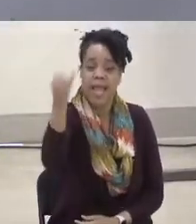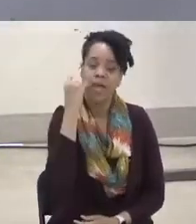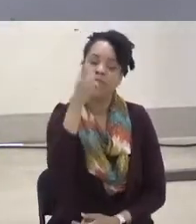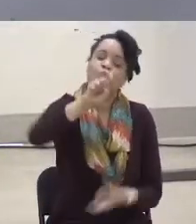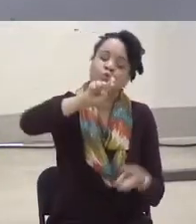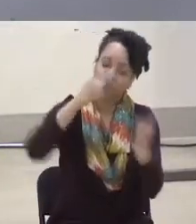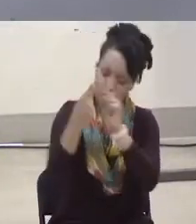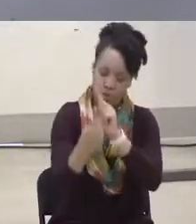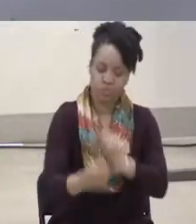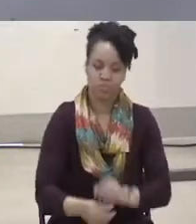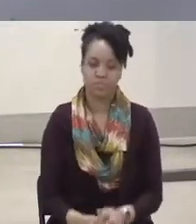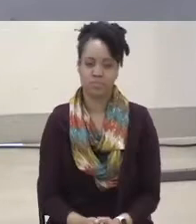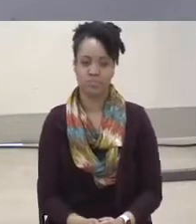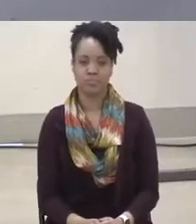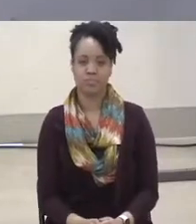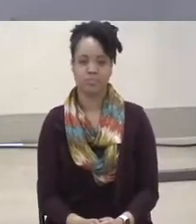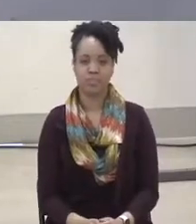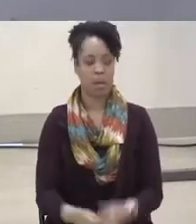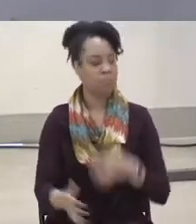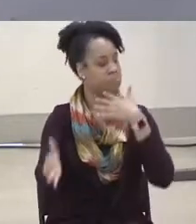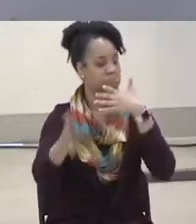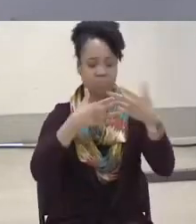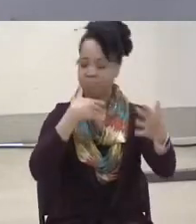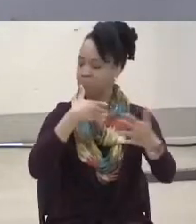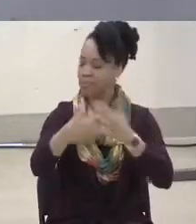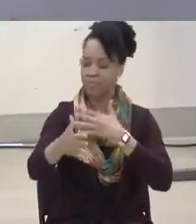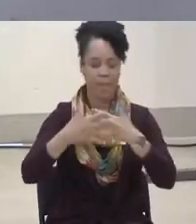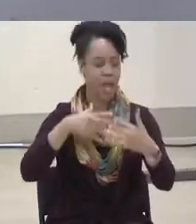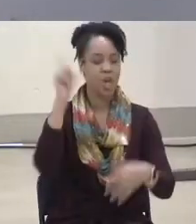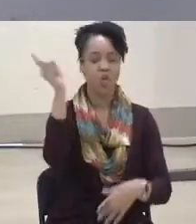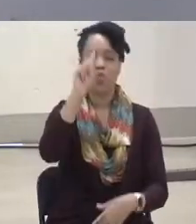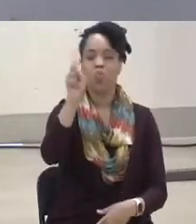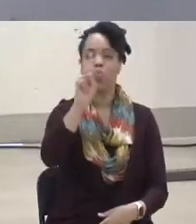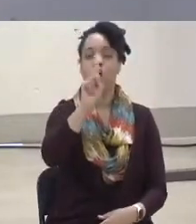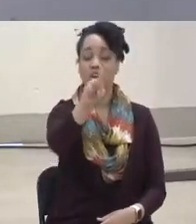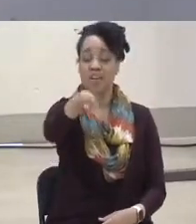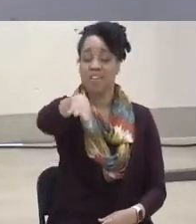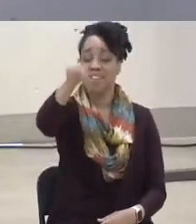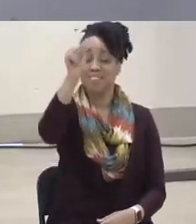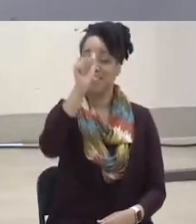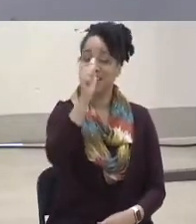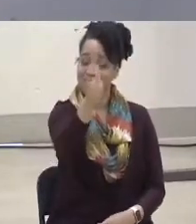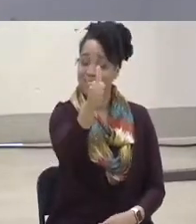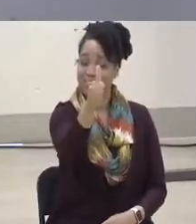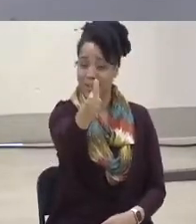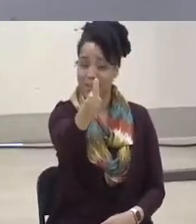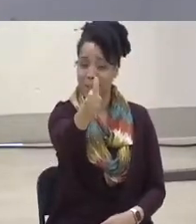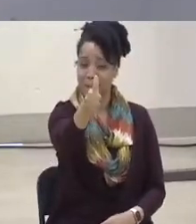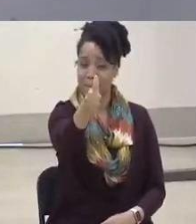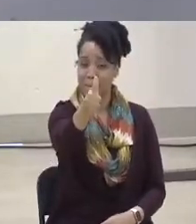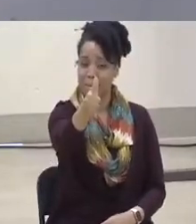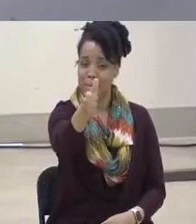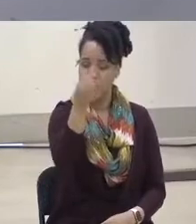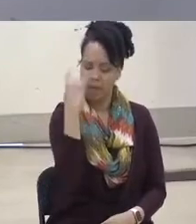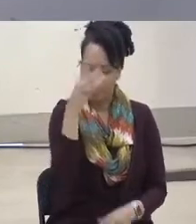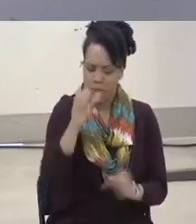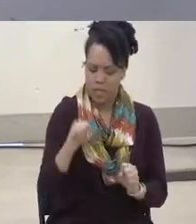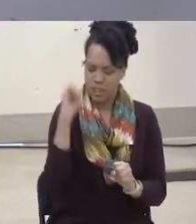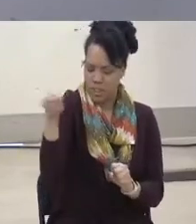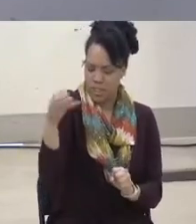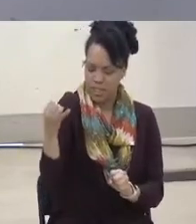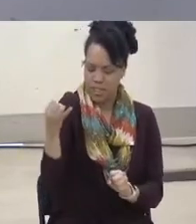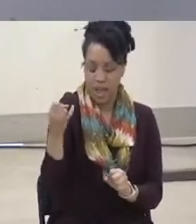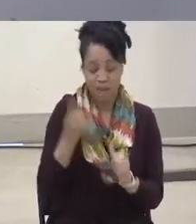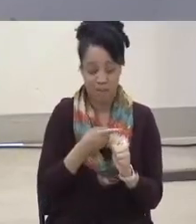alcanzar a Dios si tú te tornas. No matter where you find yourself, No importa donde tú te encuentres. if you can just first